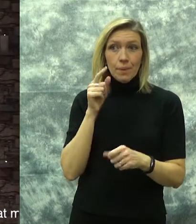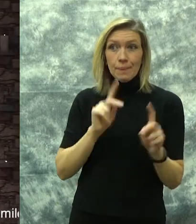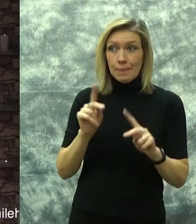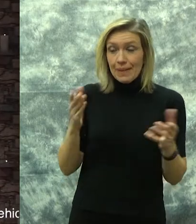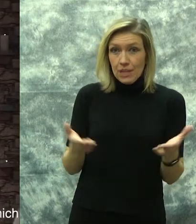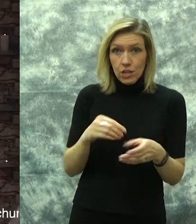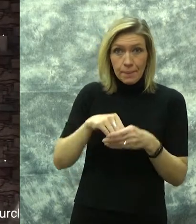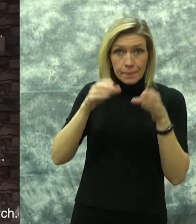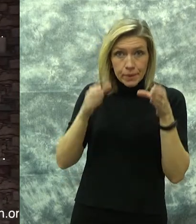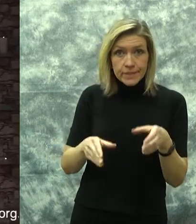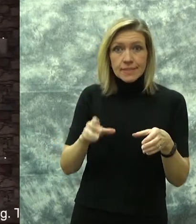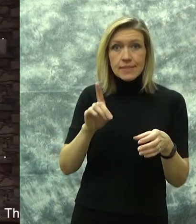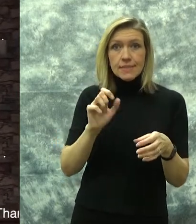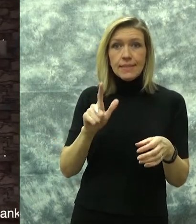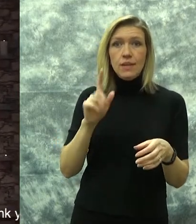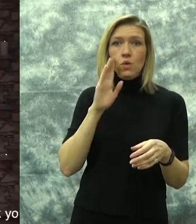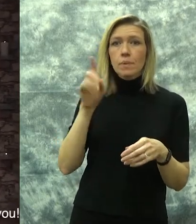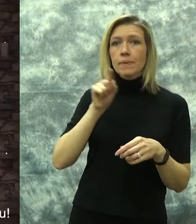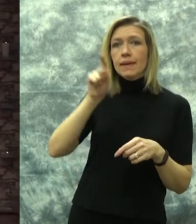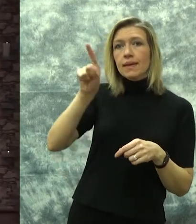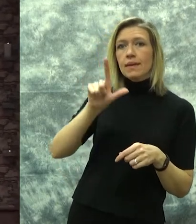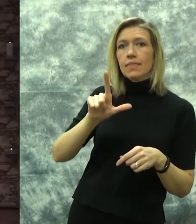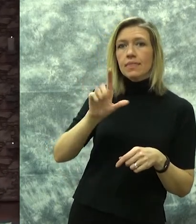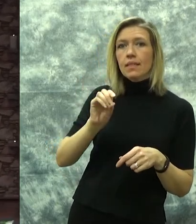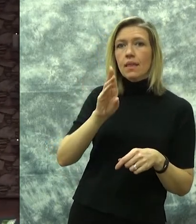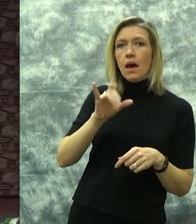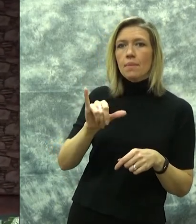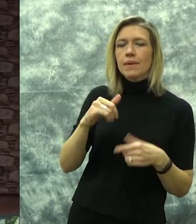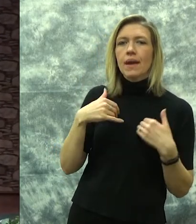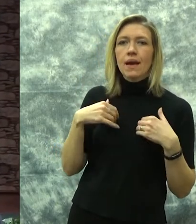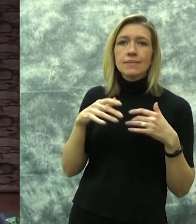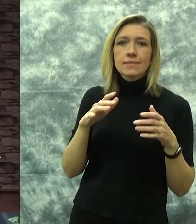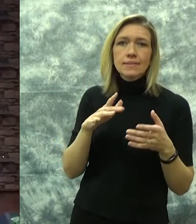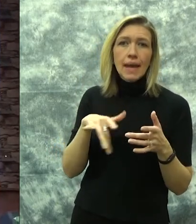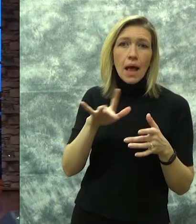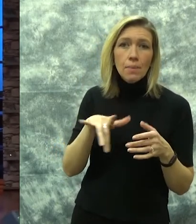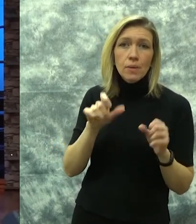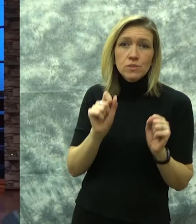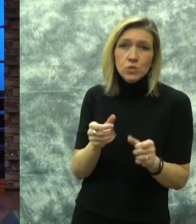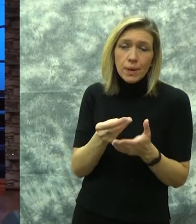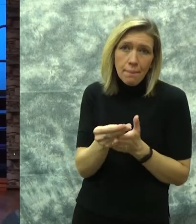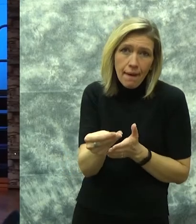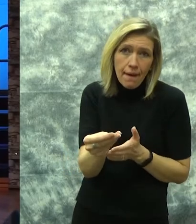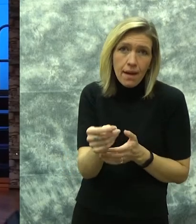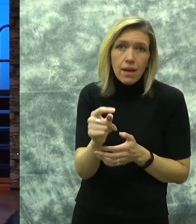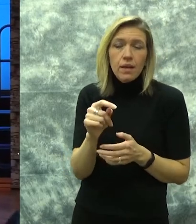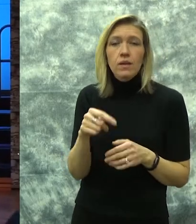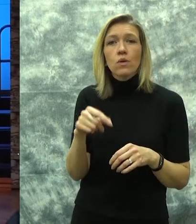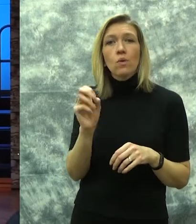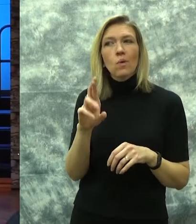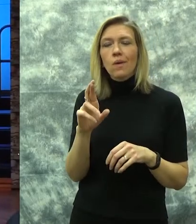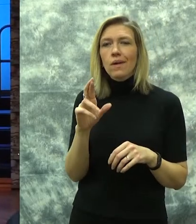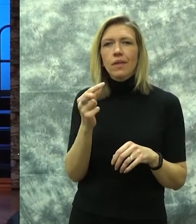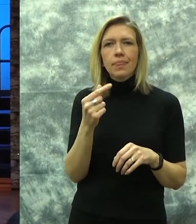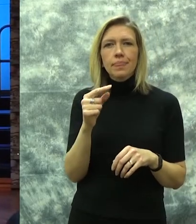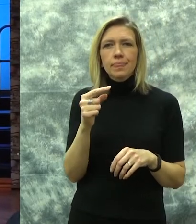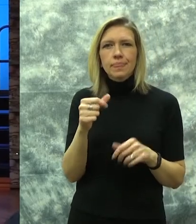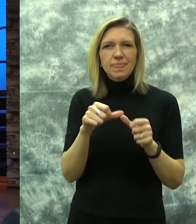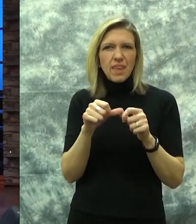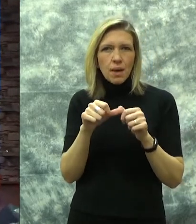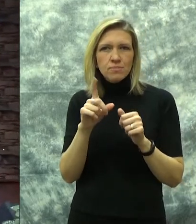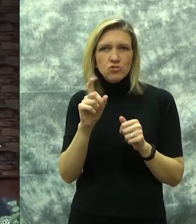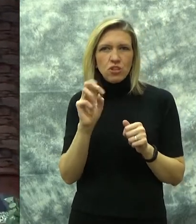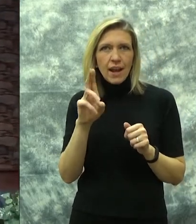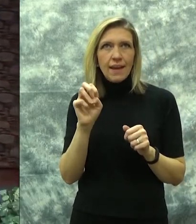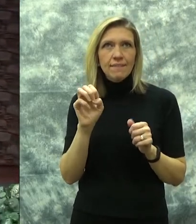an incredible collection of albums. You can even get that thumb drive that has a little bit of everything on it. He's got some beautiful jewelry that his beautiful